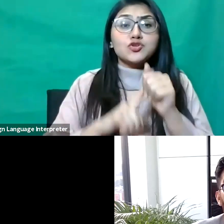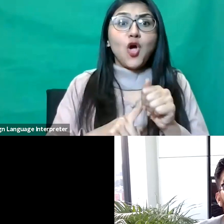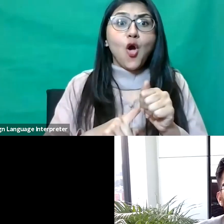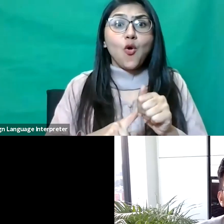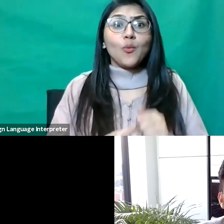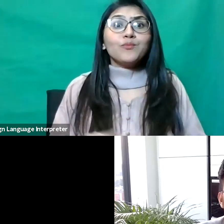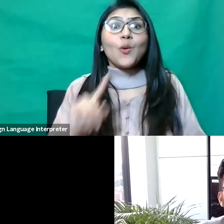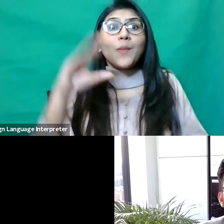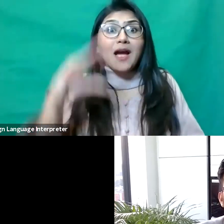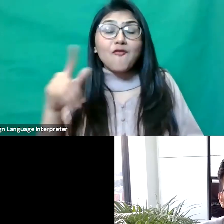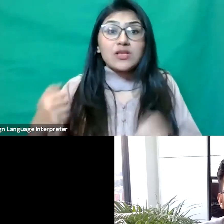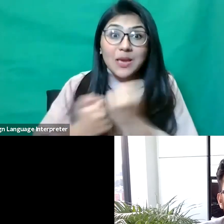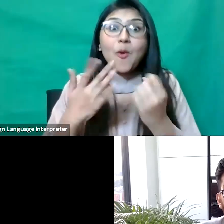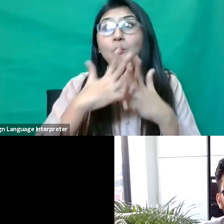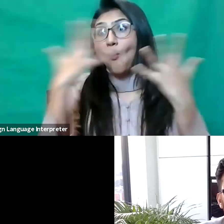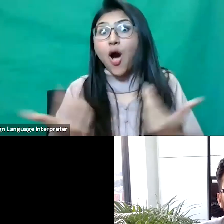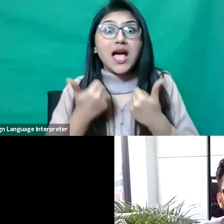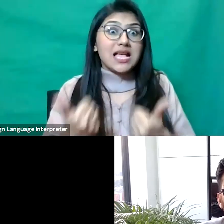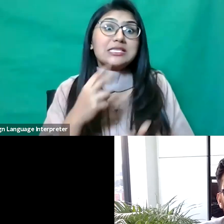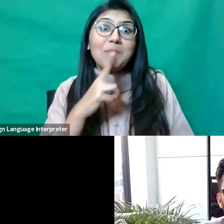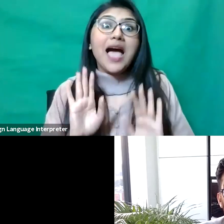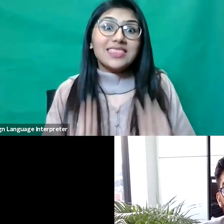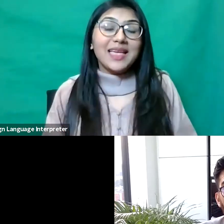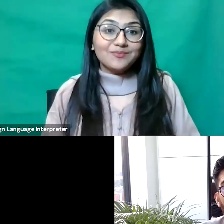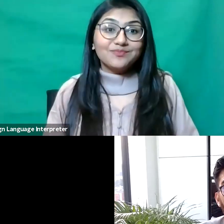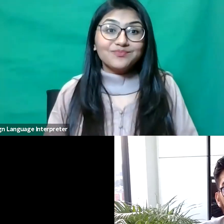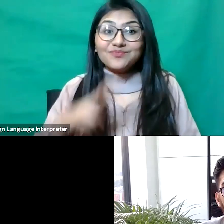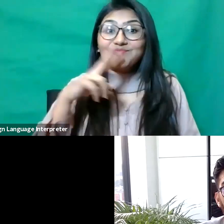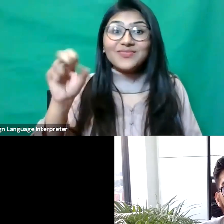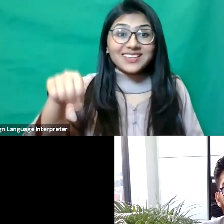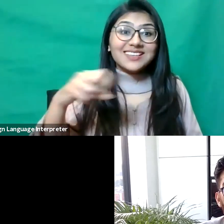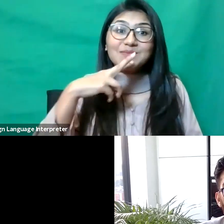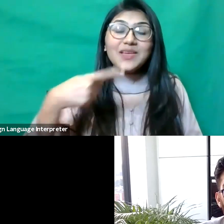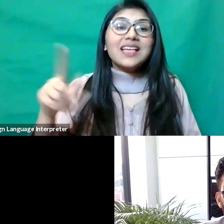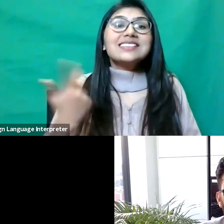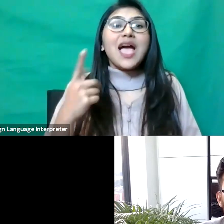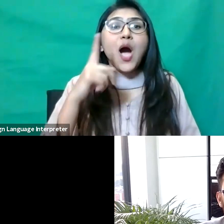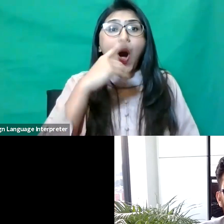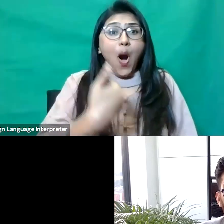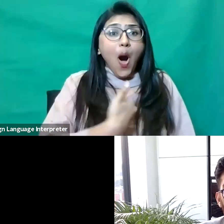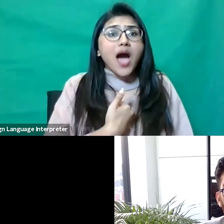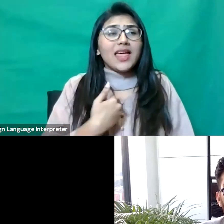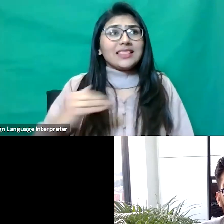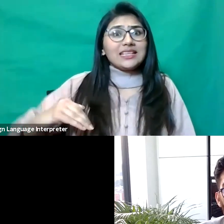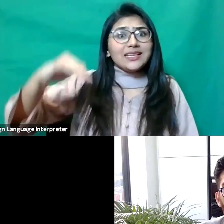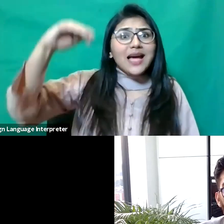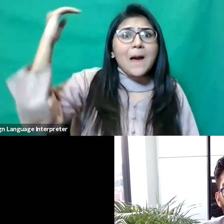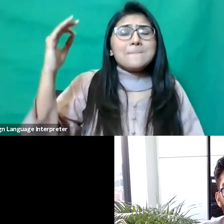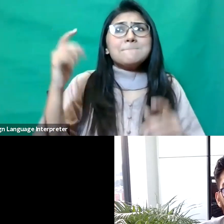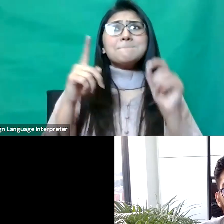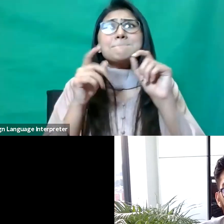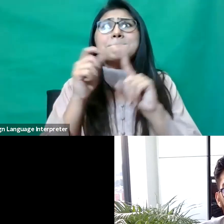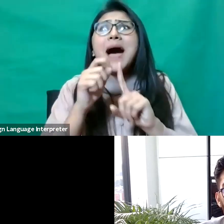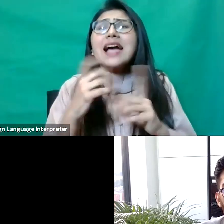Pakistan. Yeah, no, I totally agree with you because I felt like growing up in Pakistan, there was a lot